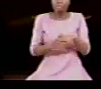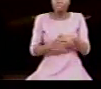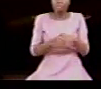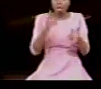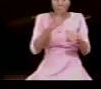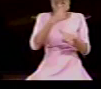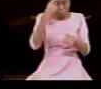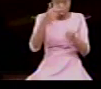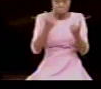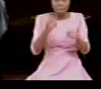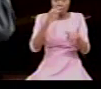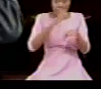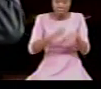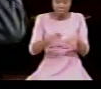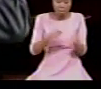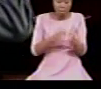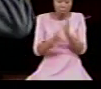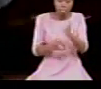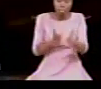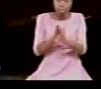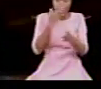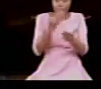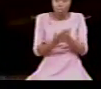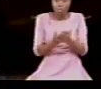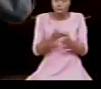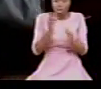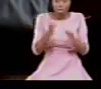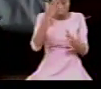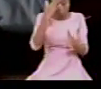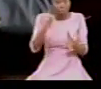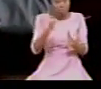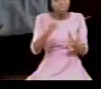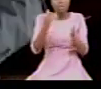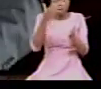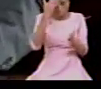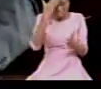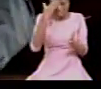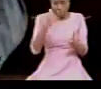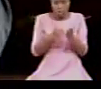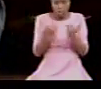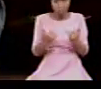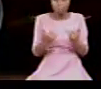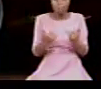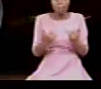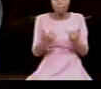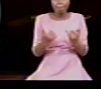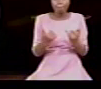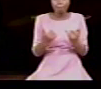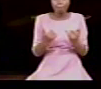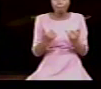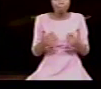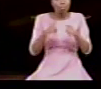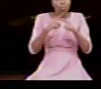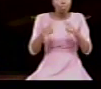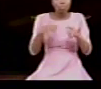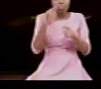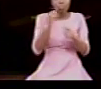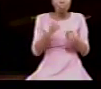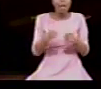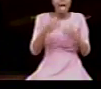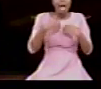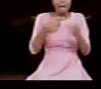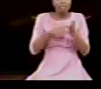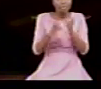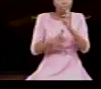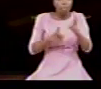naked, this was good. So you don't know it. Know it now. Look at it. But whoso had this